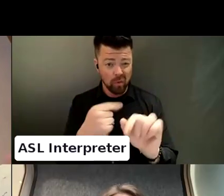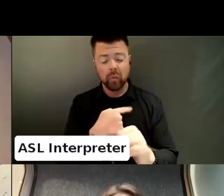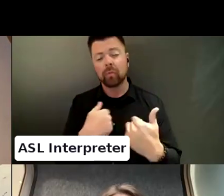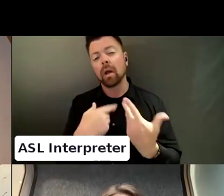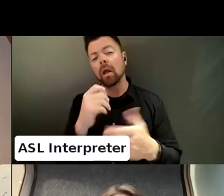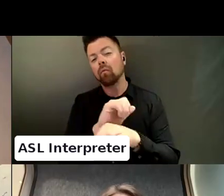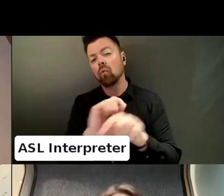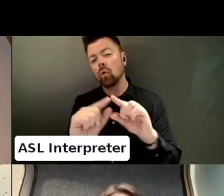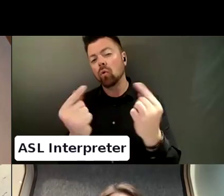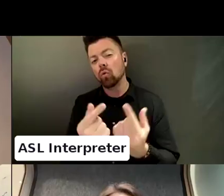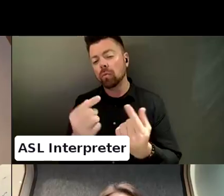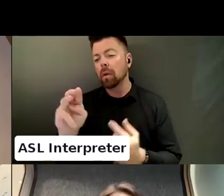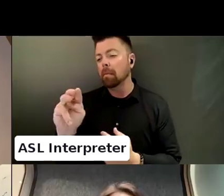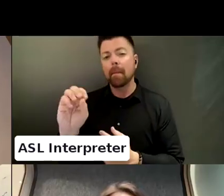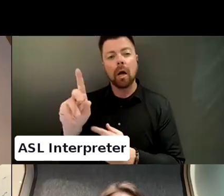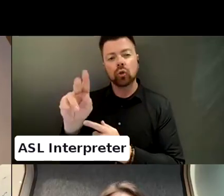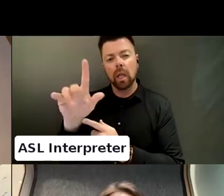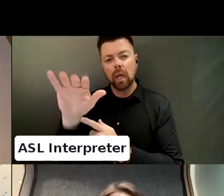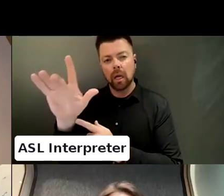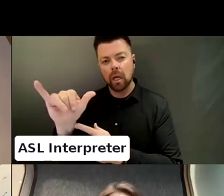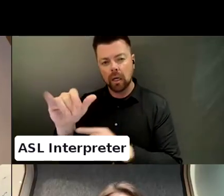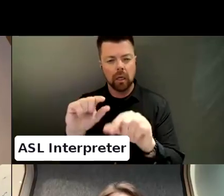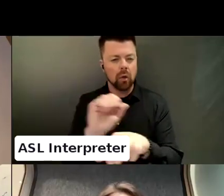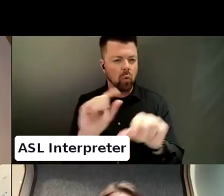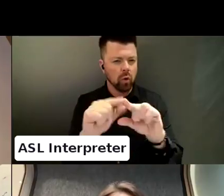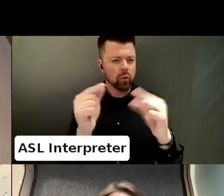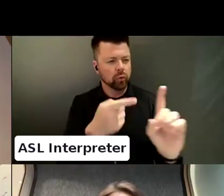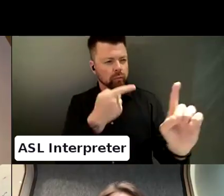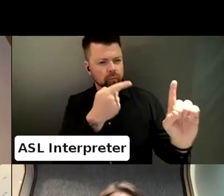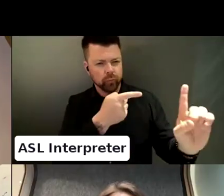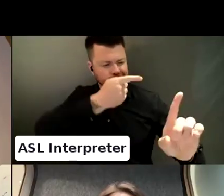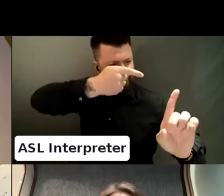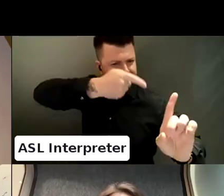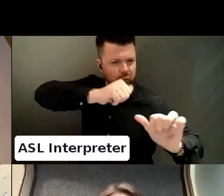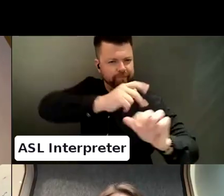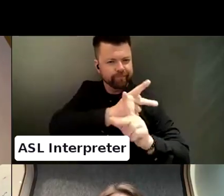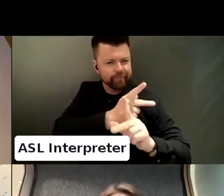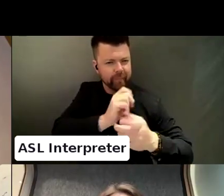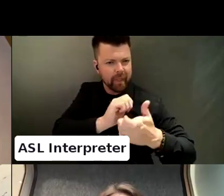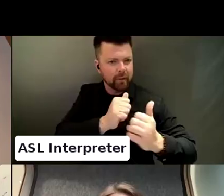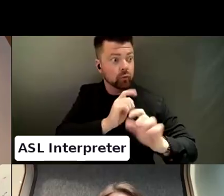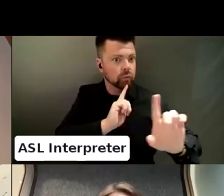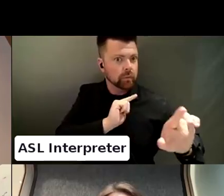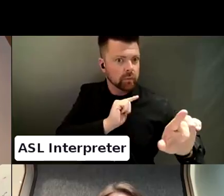the modularity work group that is looking at trying to find solutions to that. And also, I mean, our